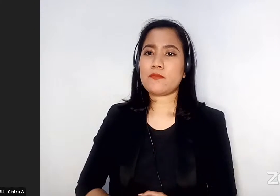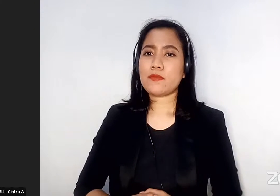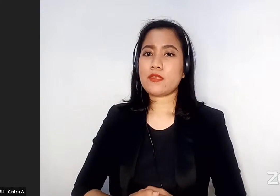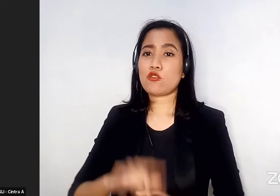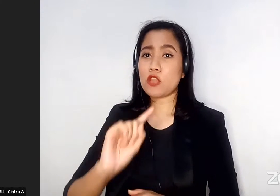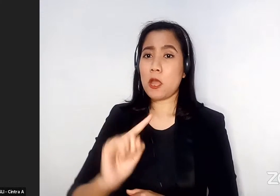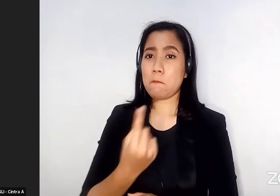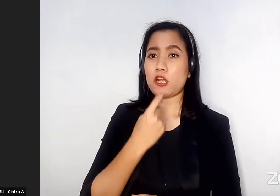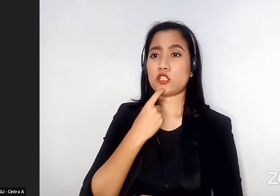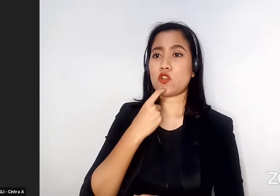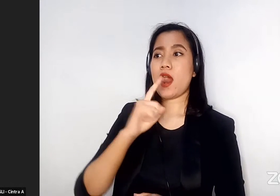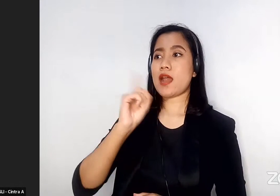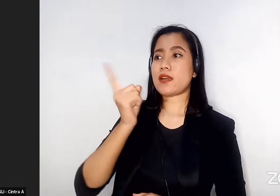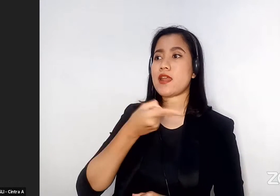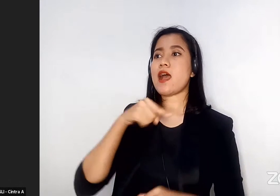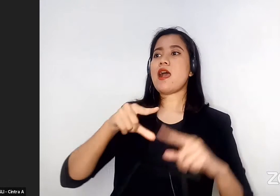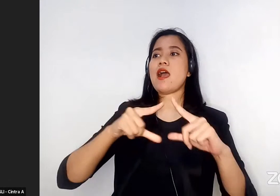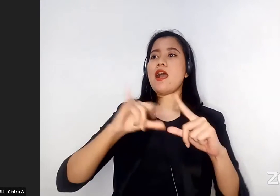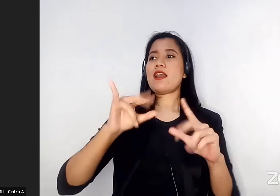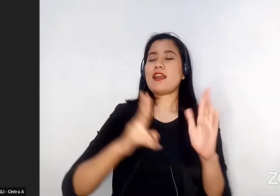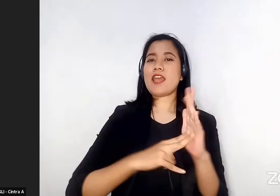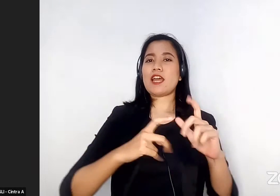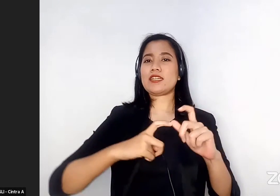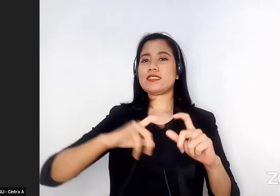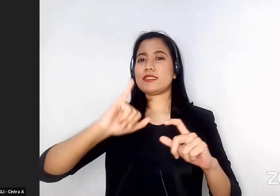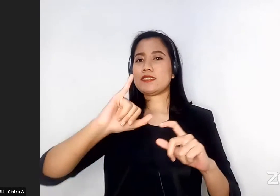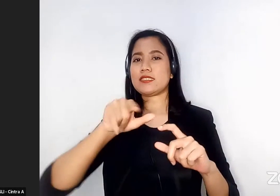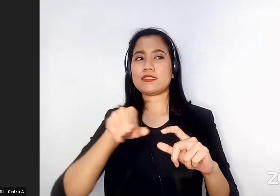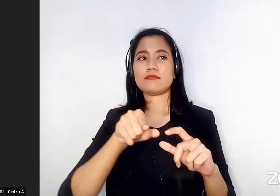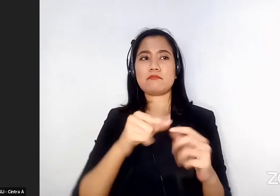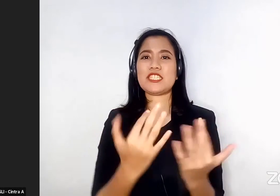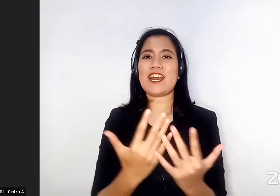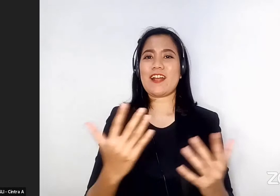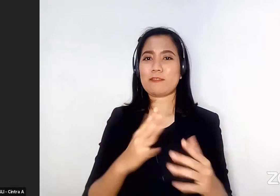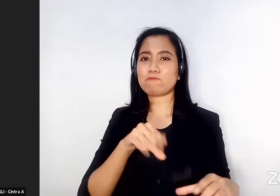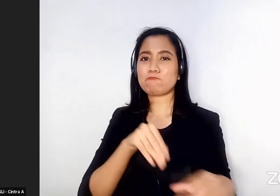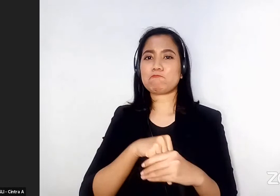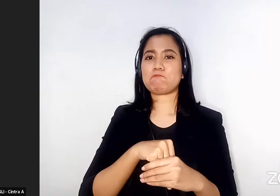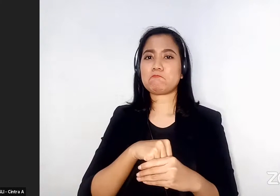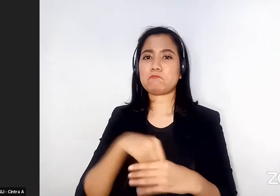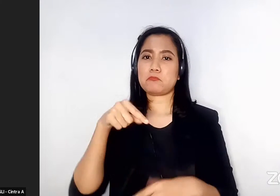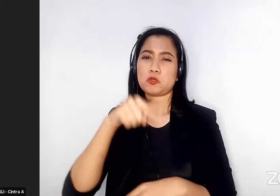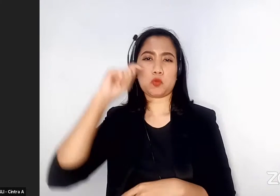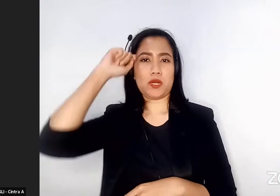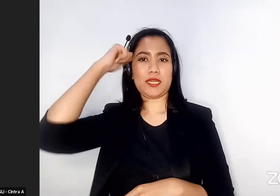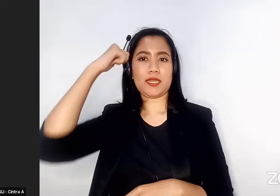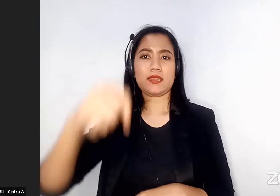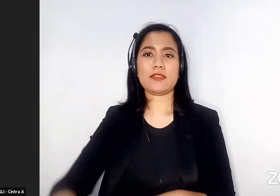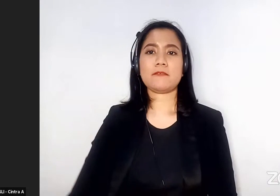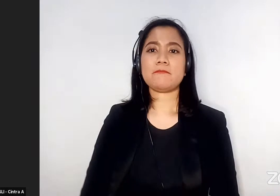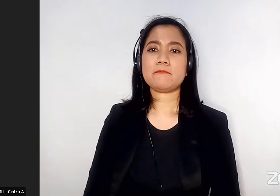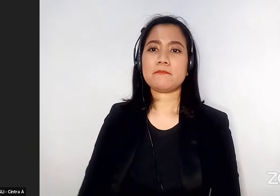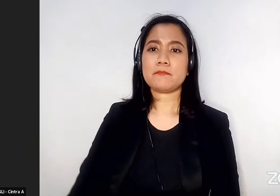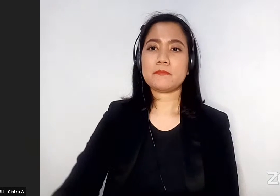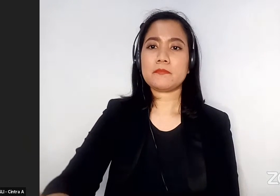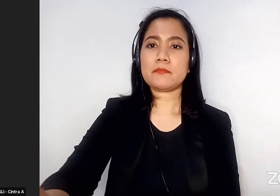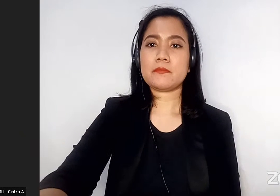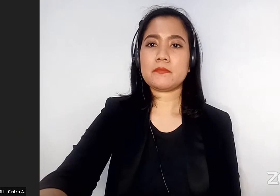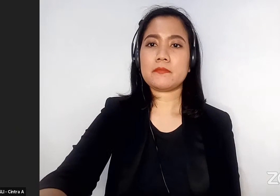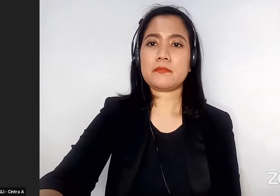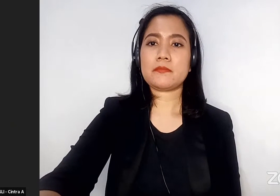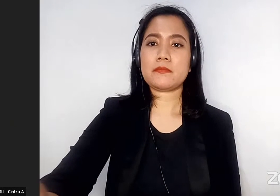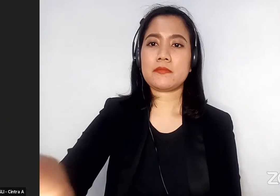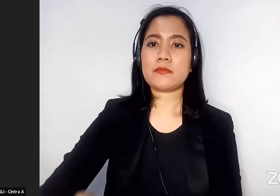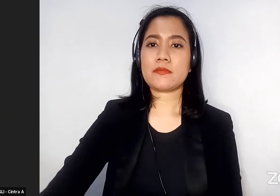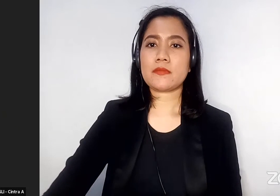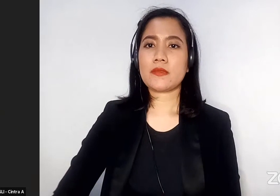Civic engagement Alliance program the sponsor of our activity Day Is A Joint collaboration